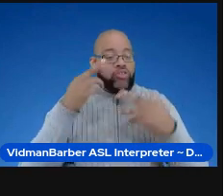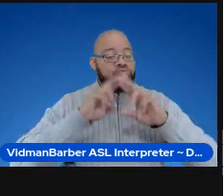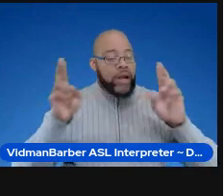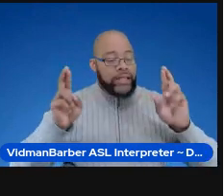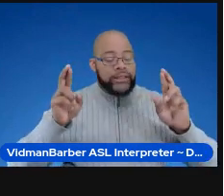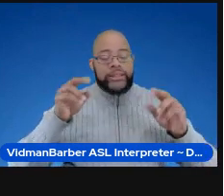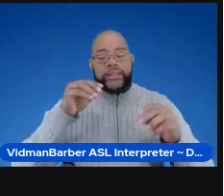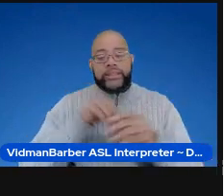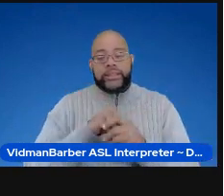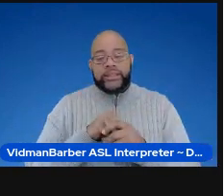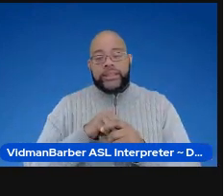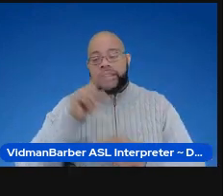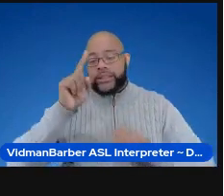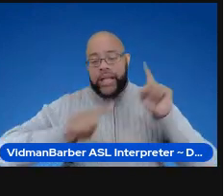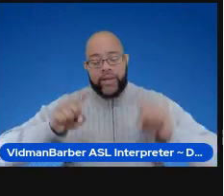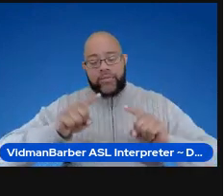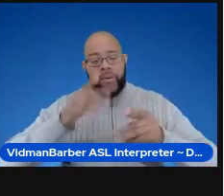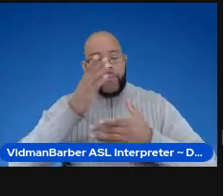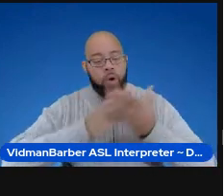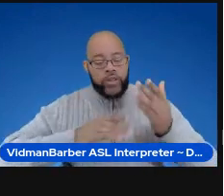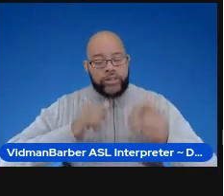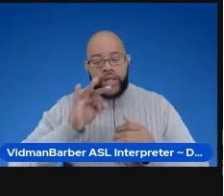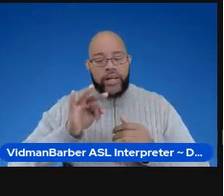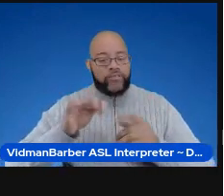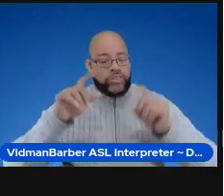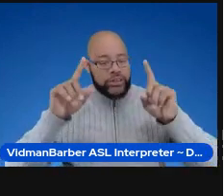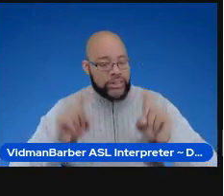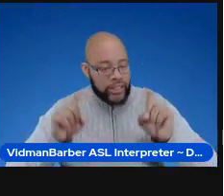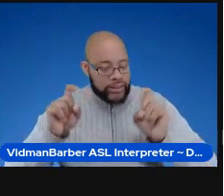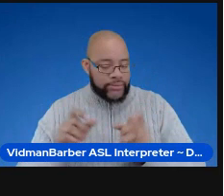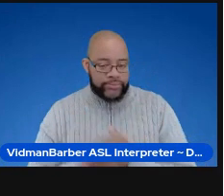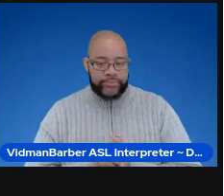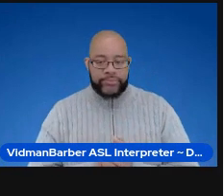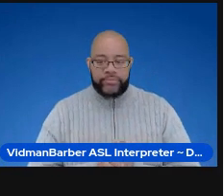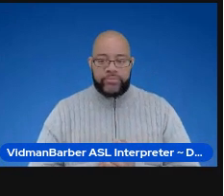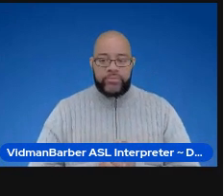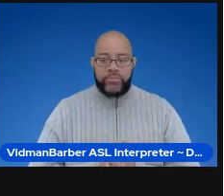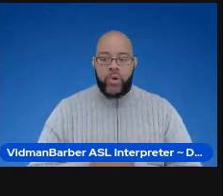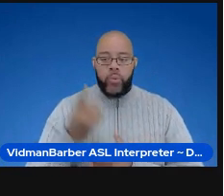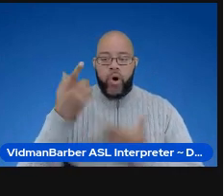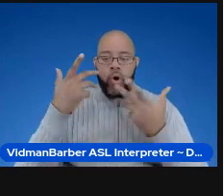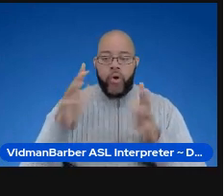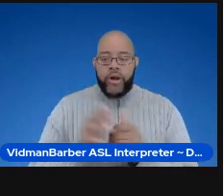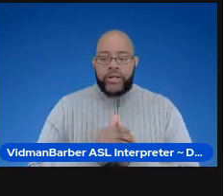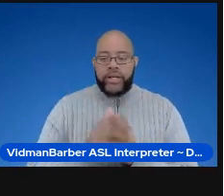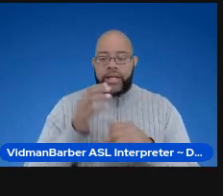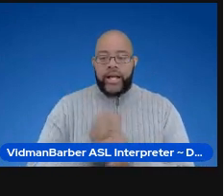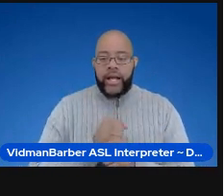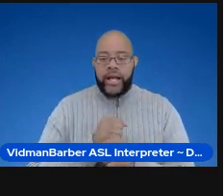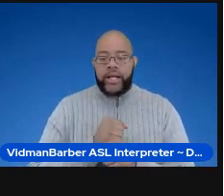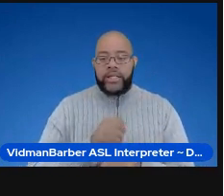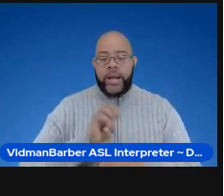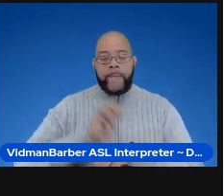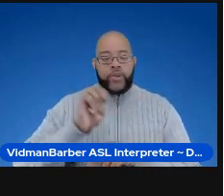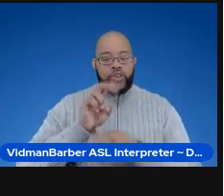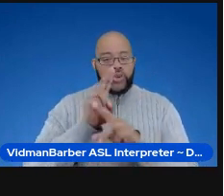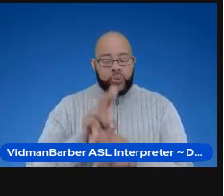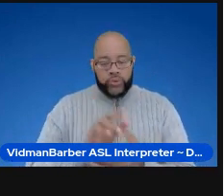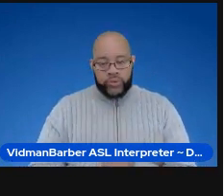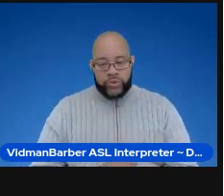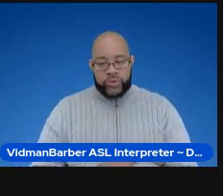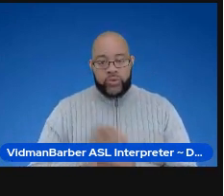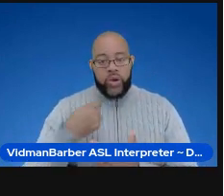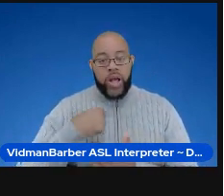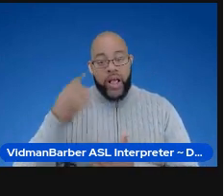the various phases of the trial, and one had already received an emergency use. And so I